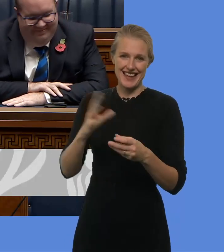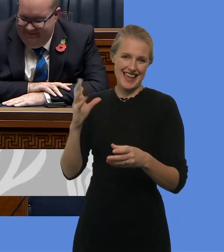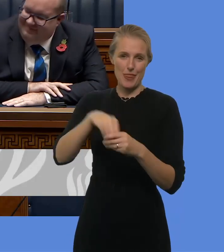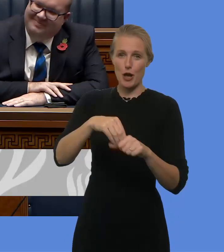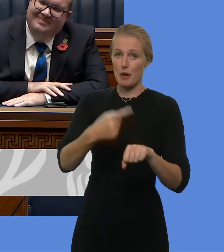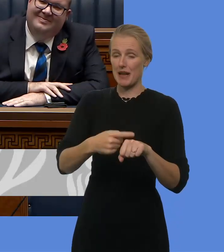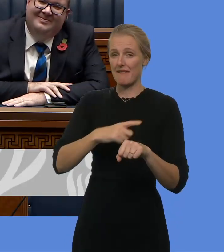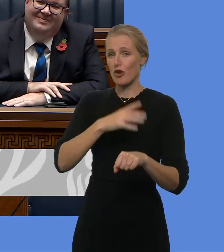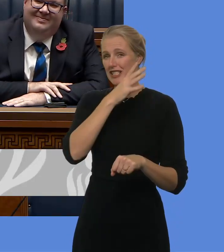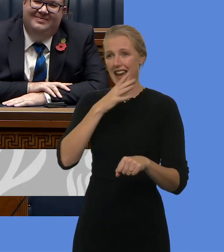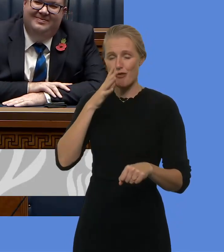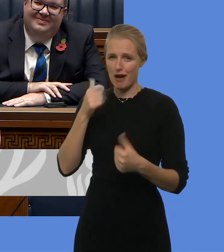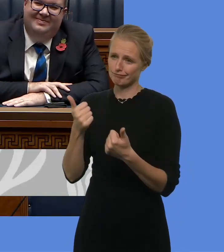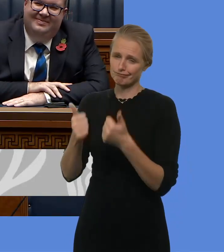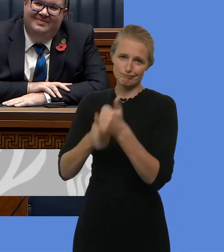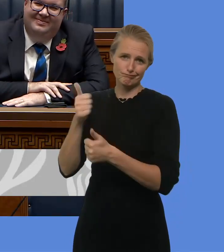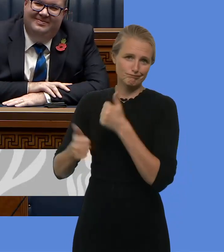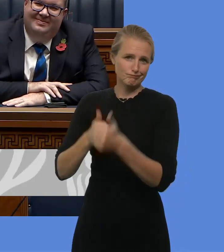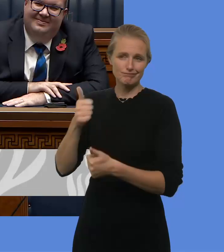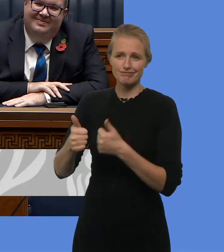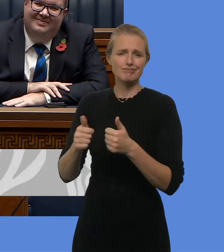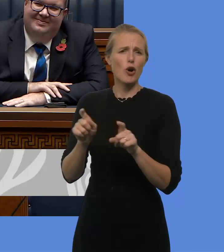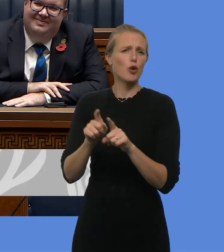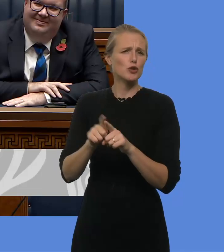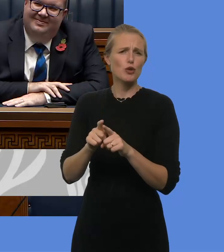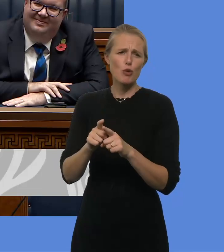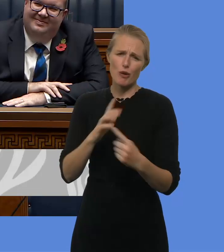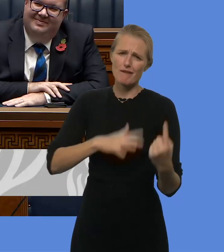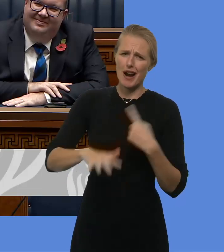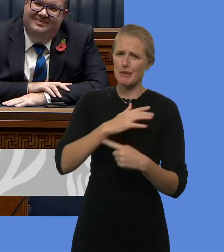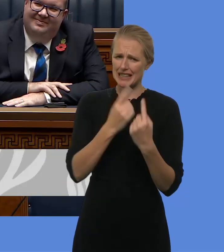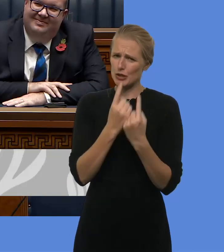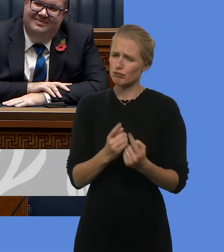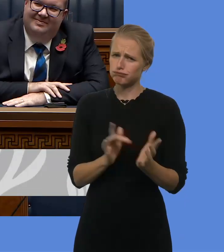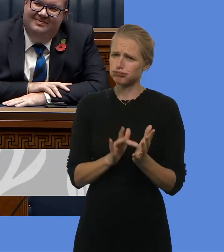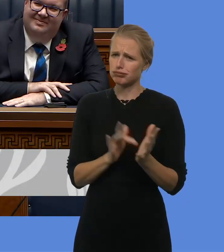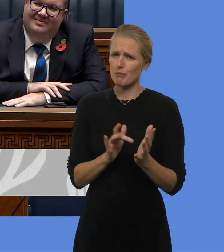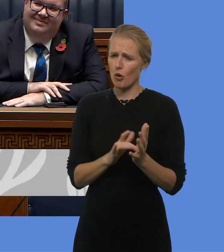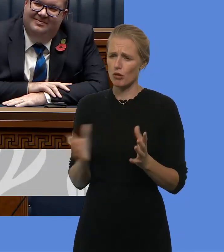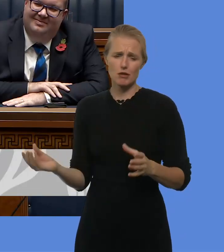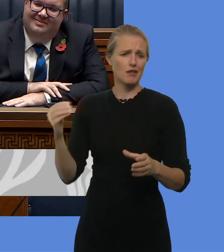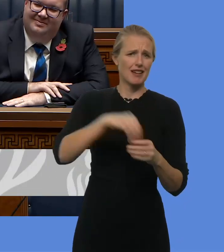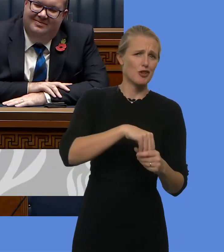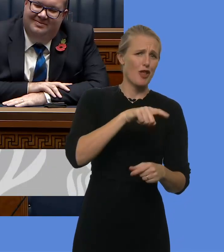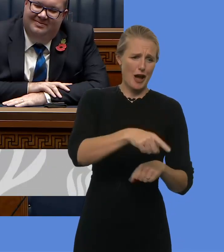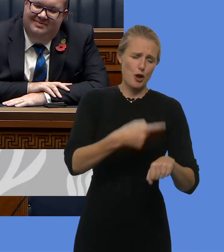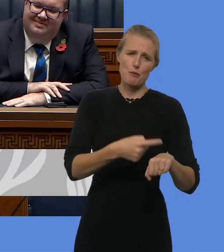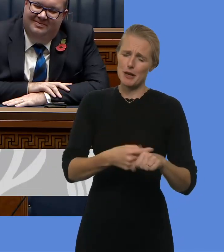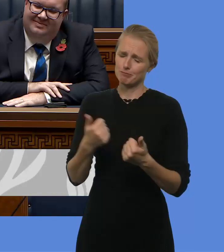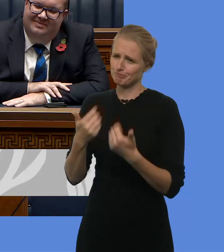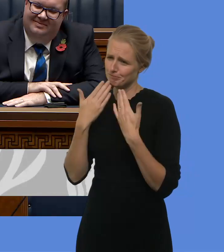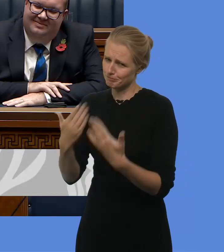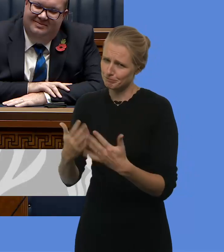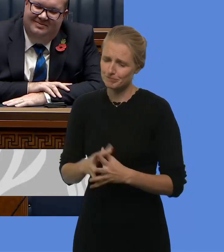Committee for DERA, as well as all of the environmental issues which are absolutely important in that particular role.